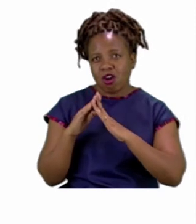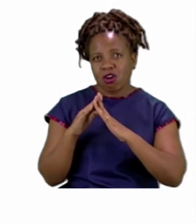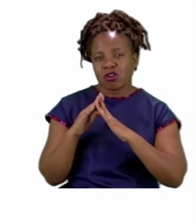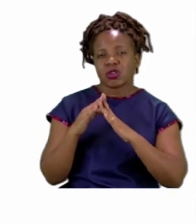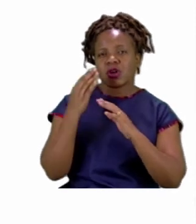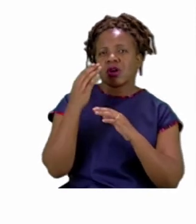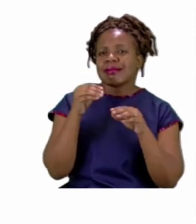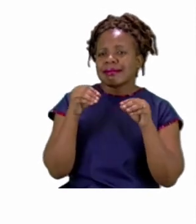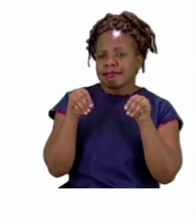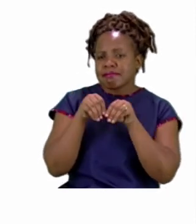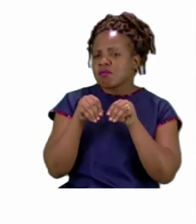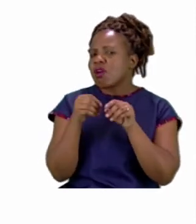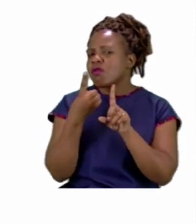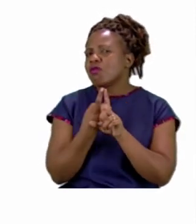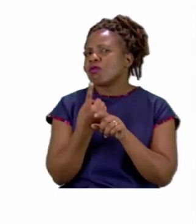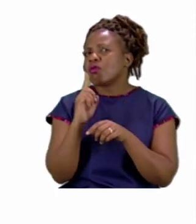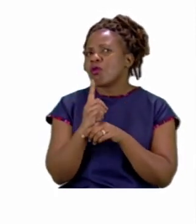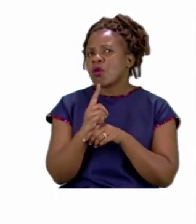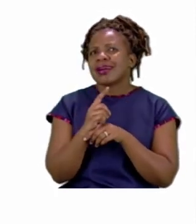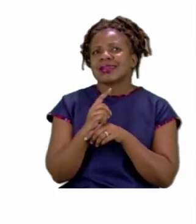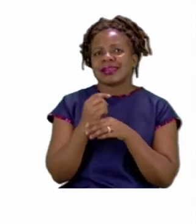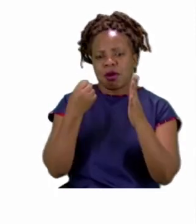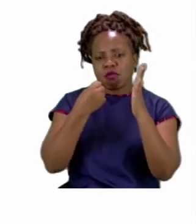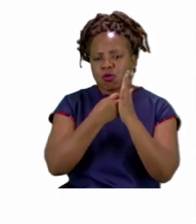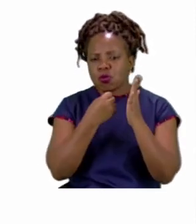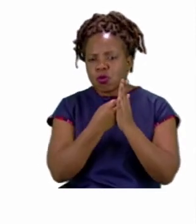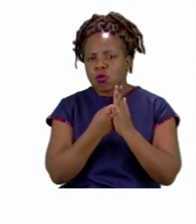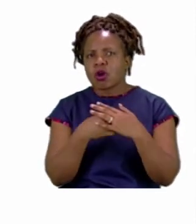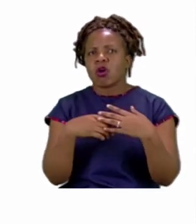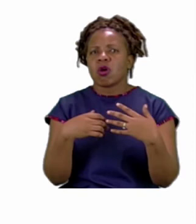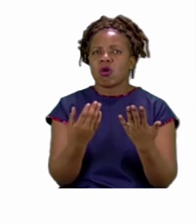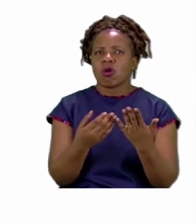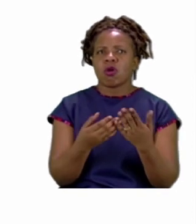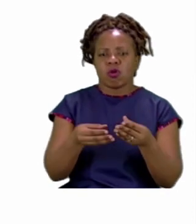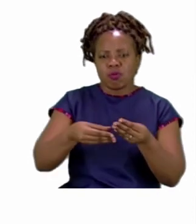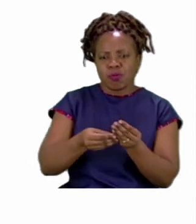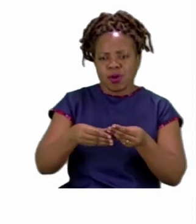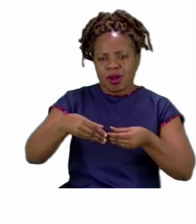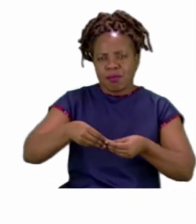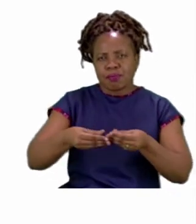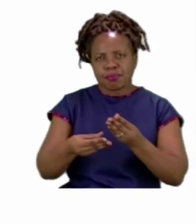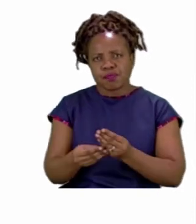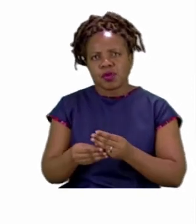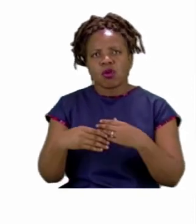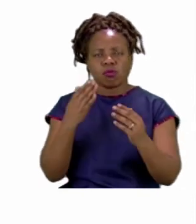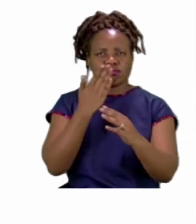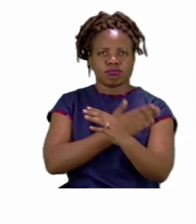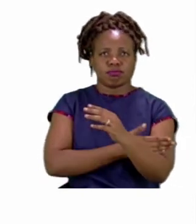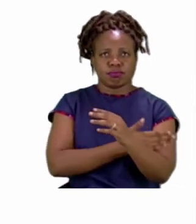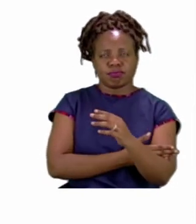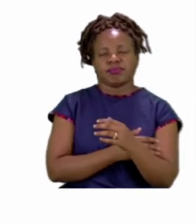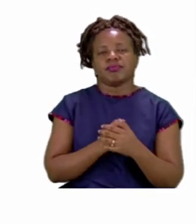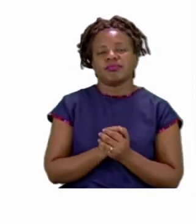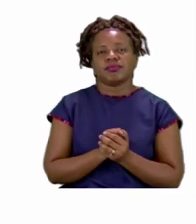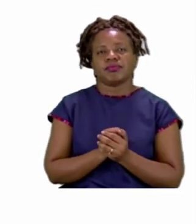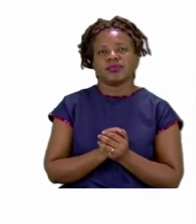wood or straw. So these are our vocabulary words for this week. I'd like you to